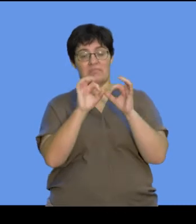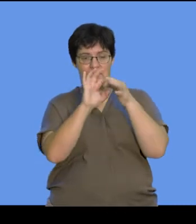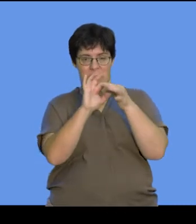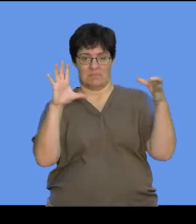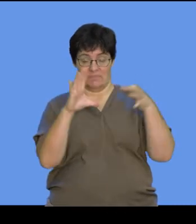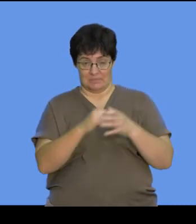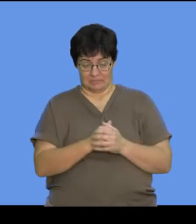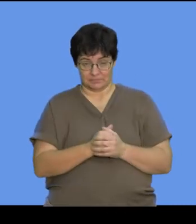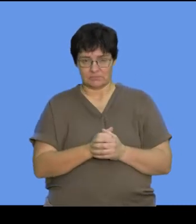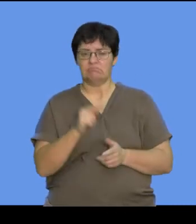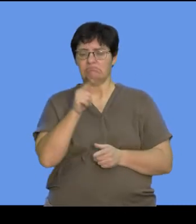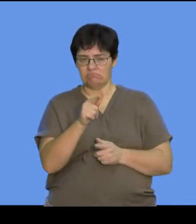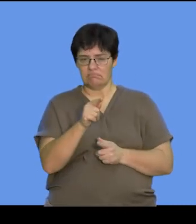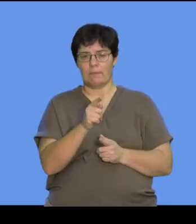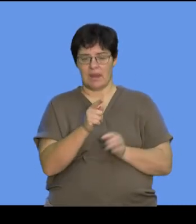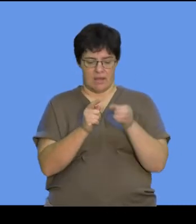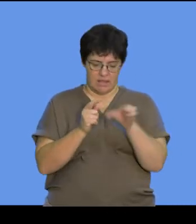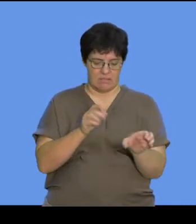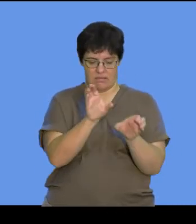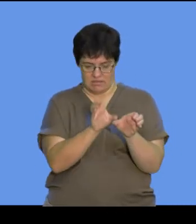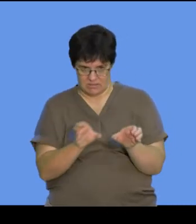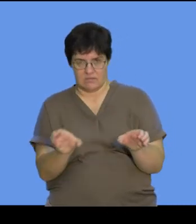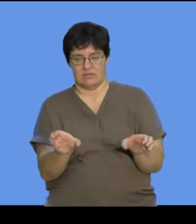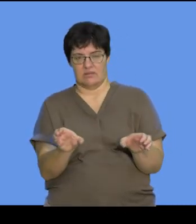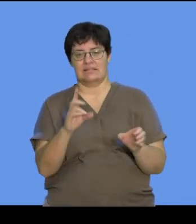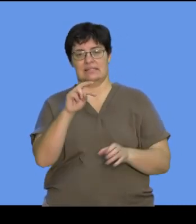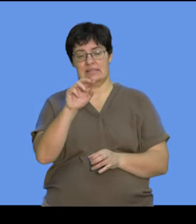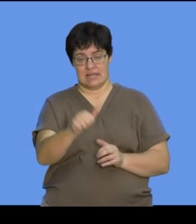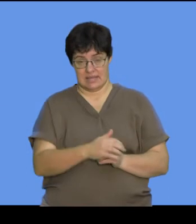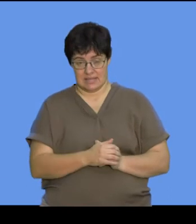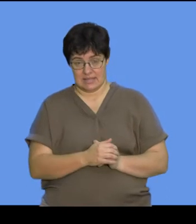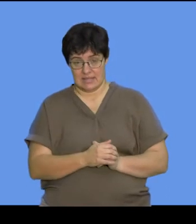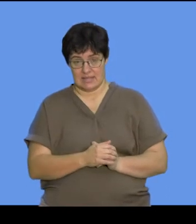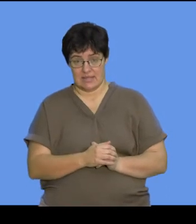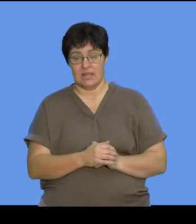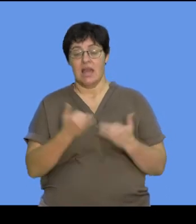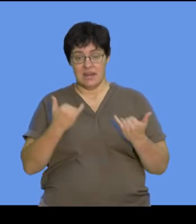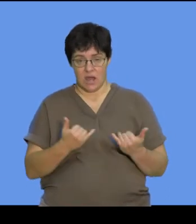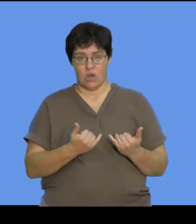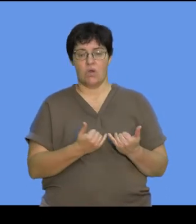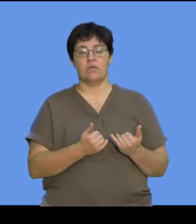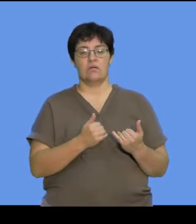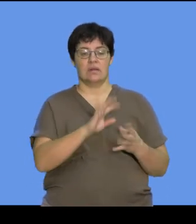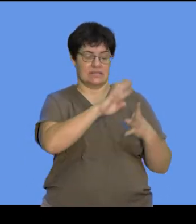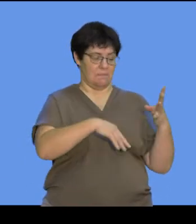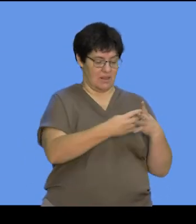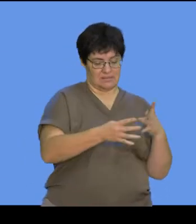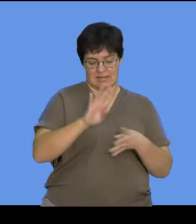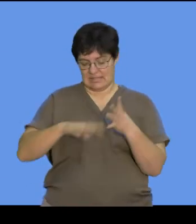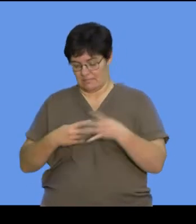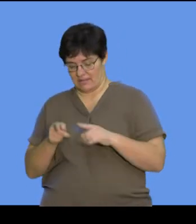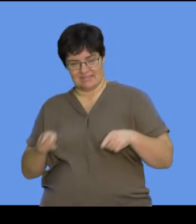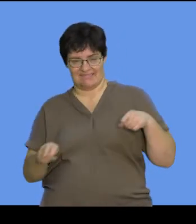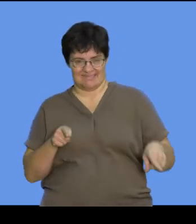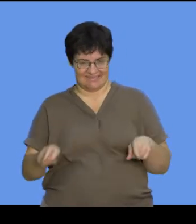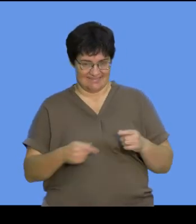together. And this causes the separation of the two strands of the DNA into templates on either